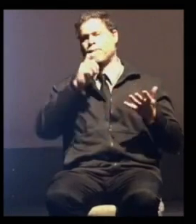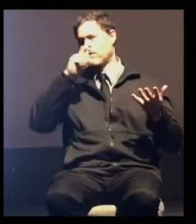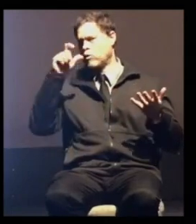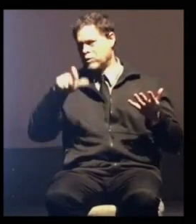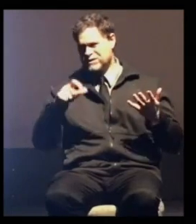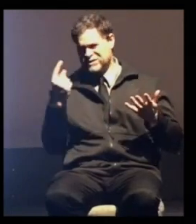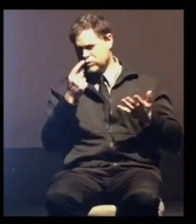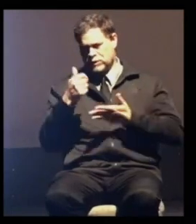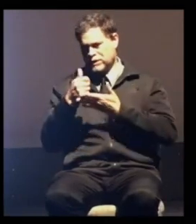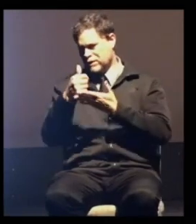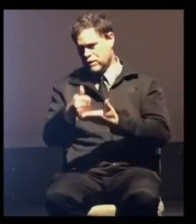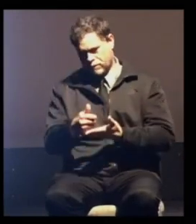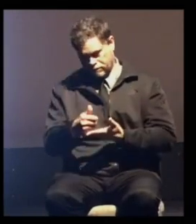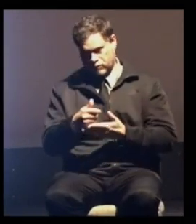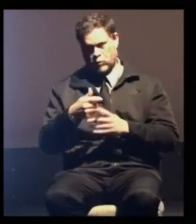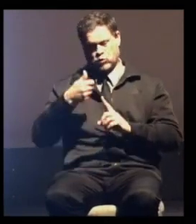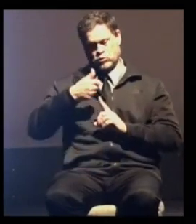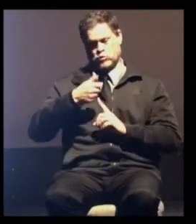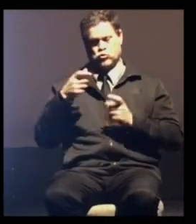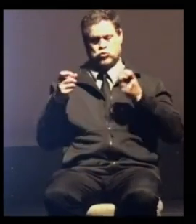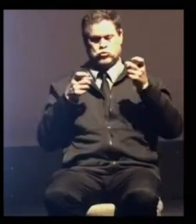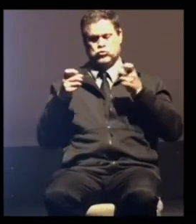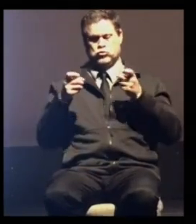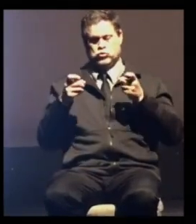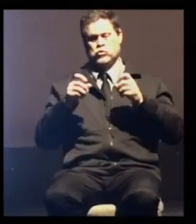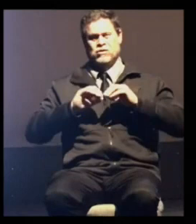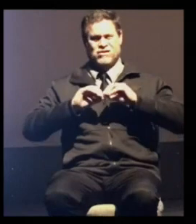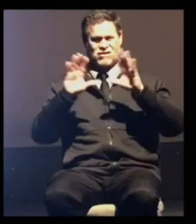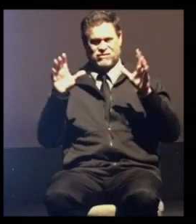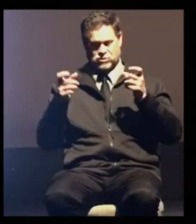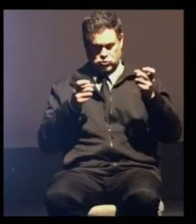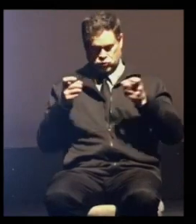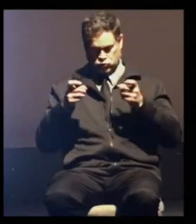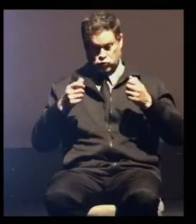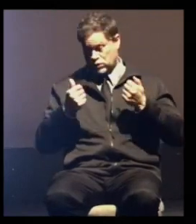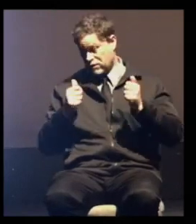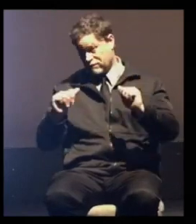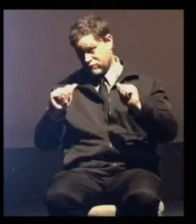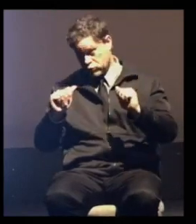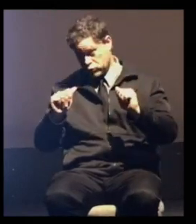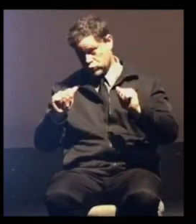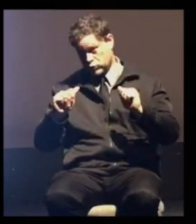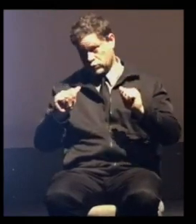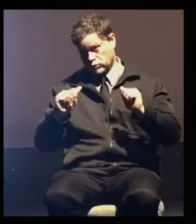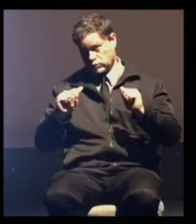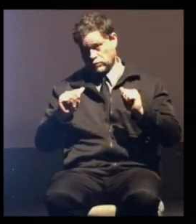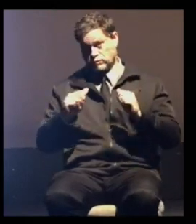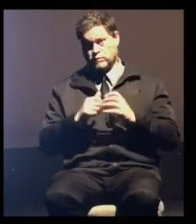need someone helping you with that. You can control that. You obviously can control your effort.